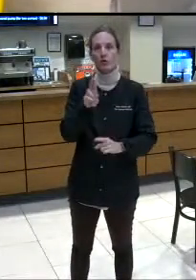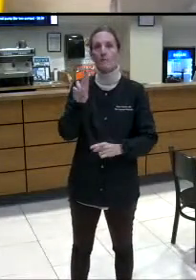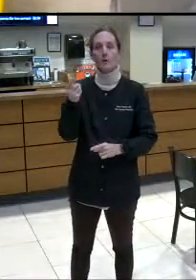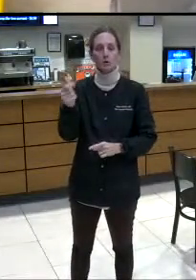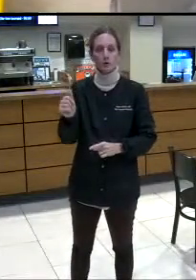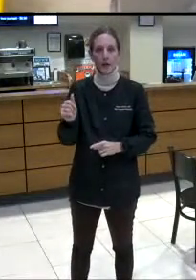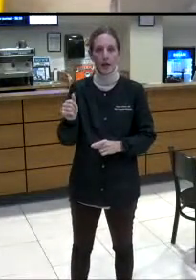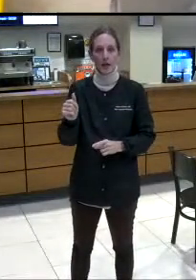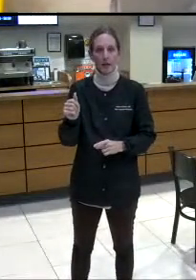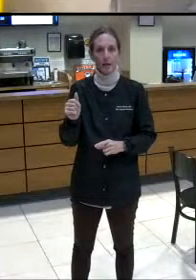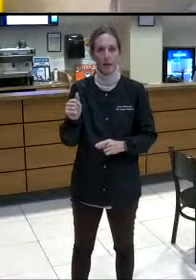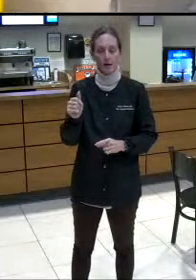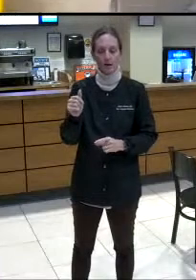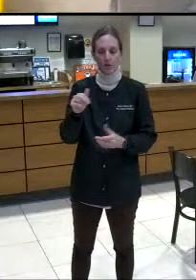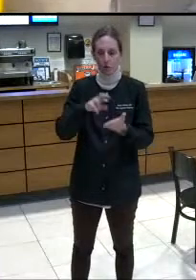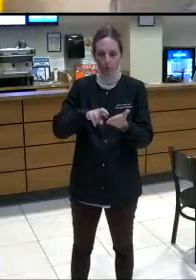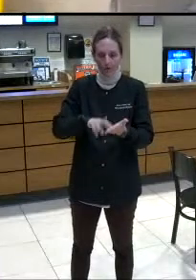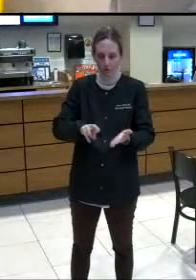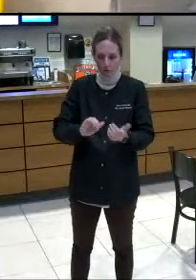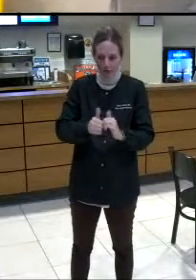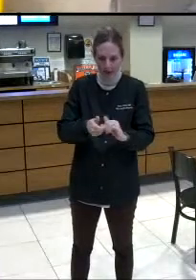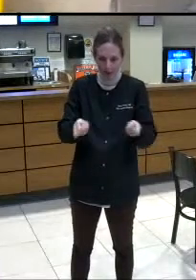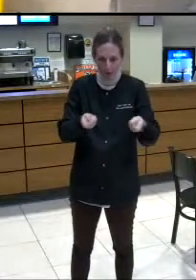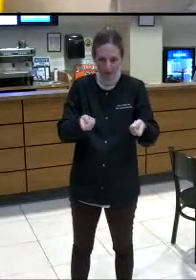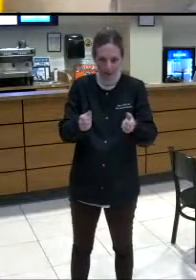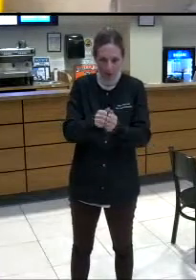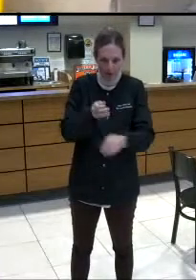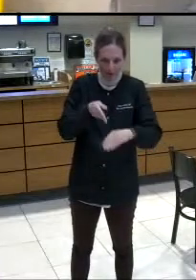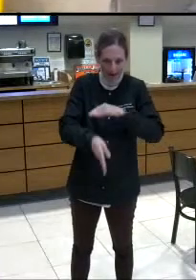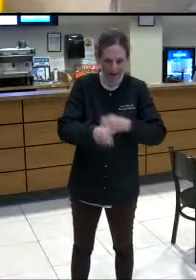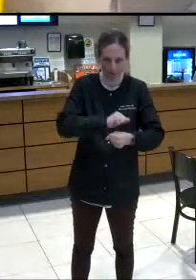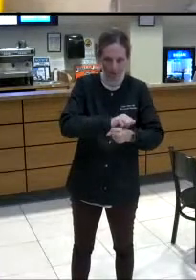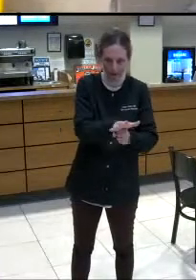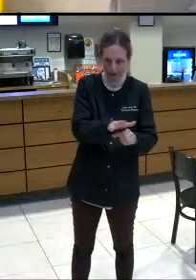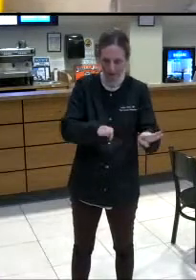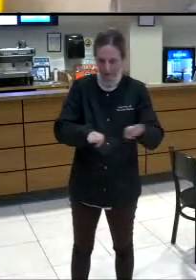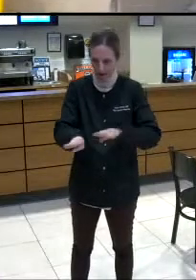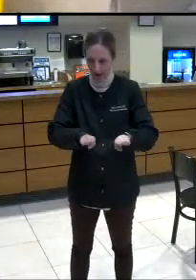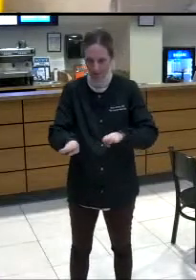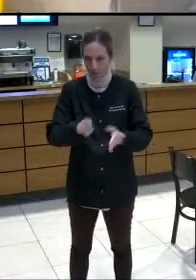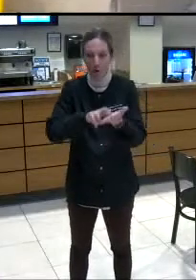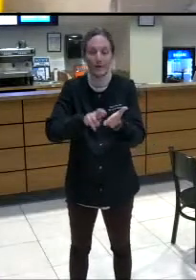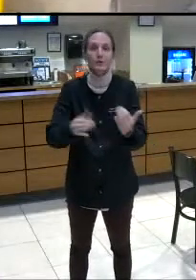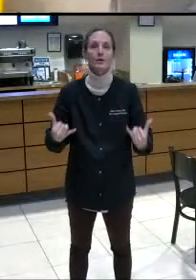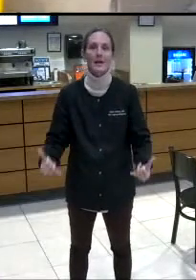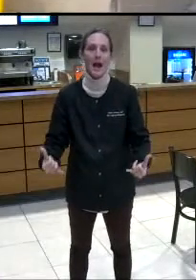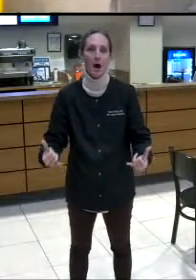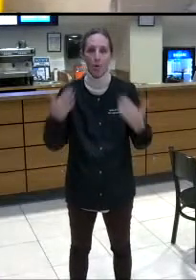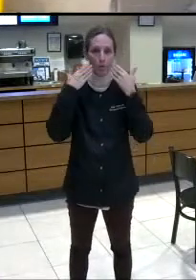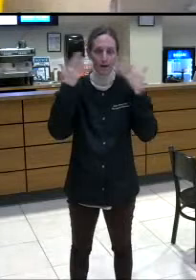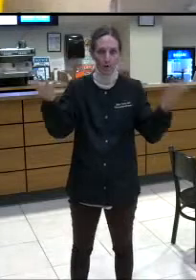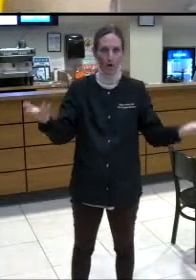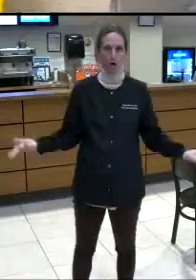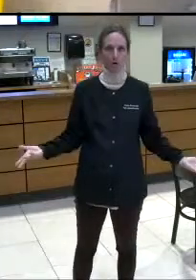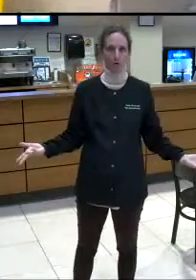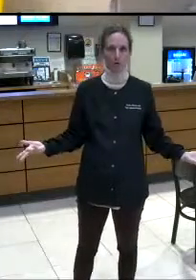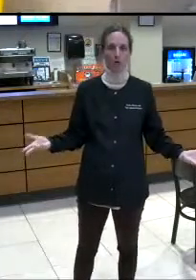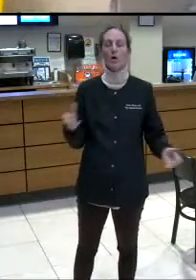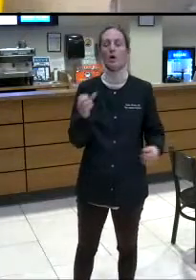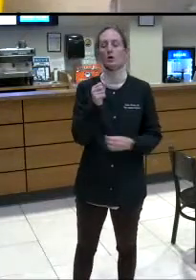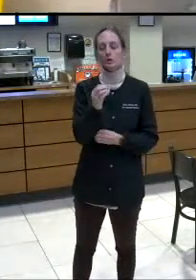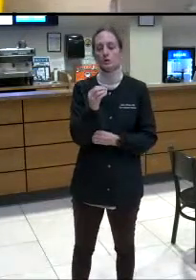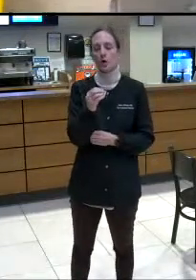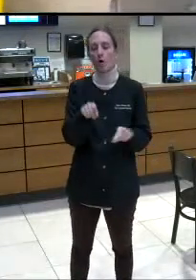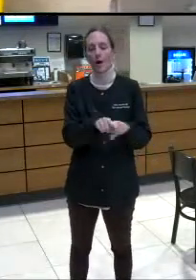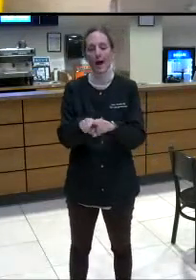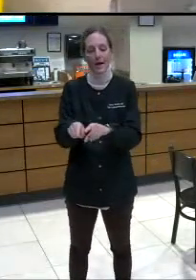how to deal with pandemic behavior. There's been no research on that. They're researching that now, right? So as that moves forward, that means that